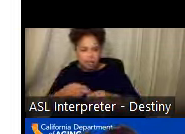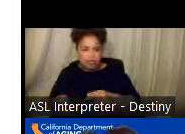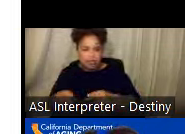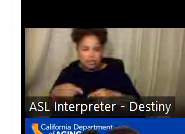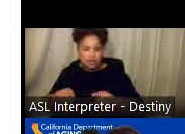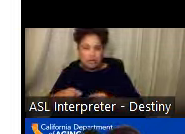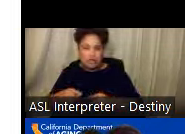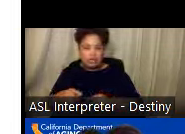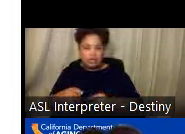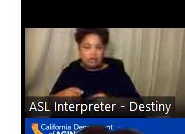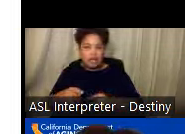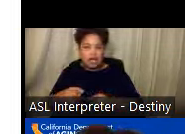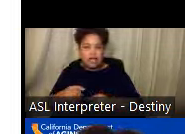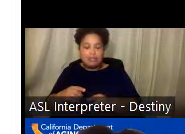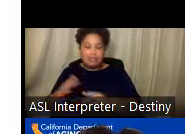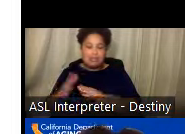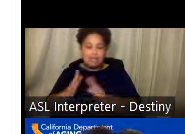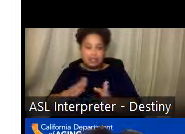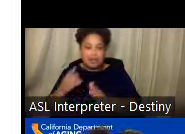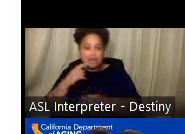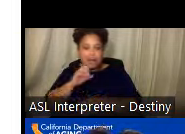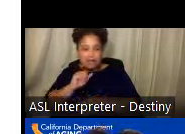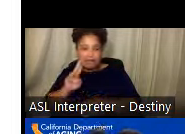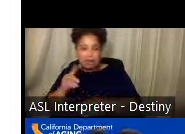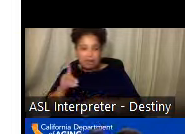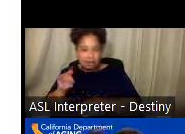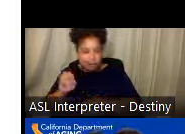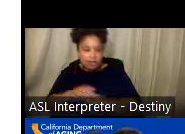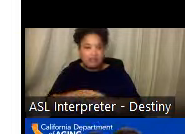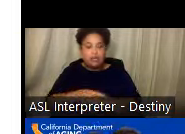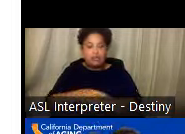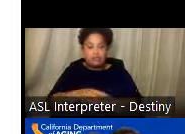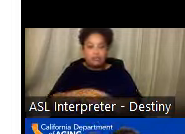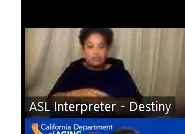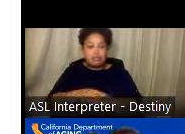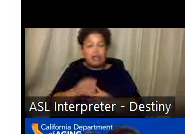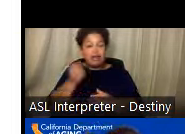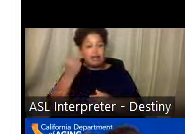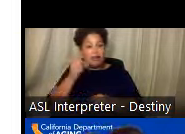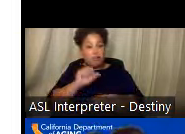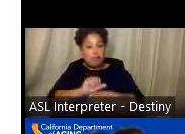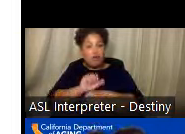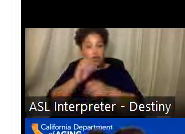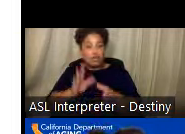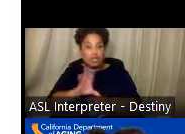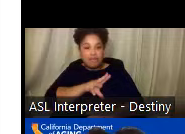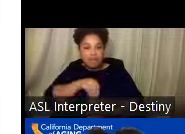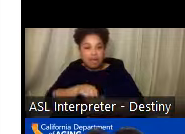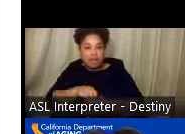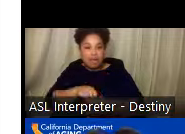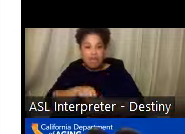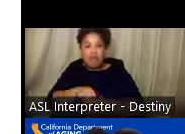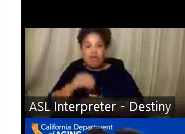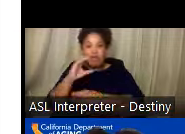Master Plan for Aging update. But workers that are participants in the Cal Grows